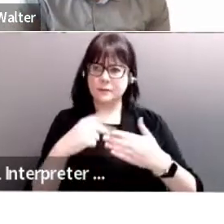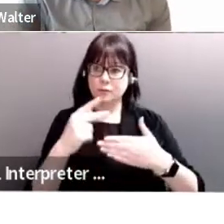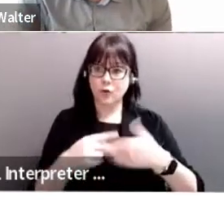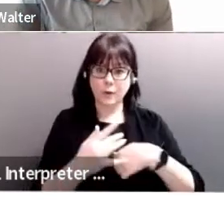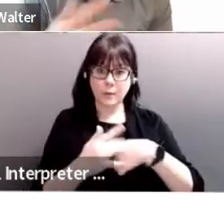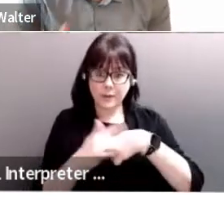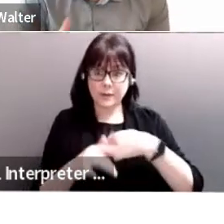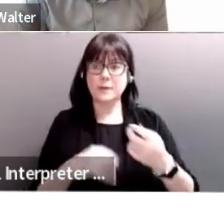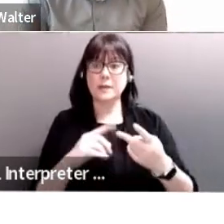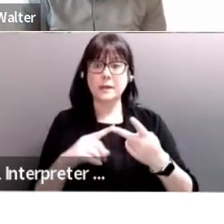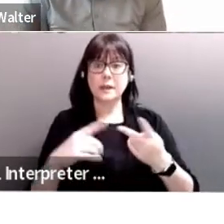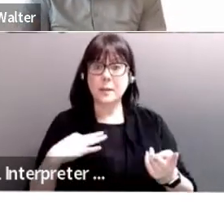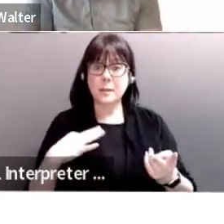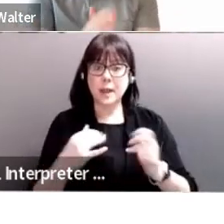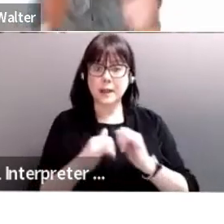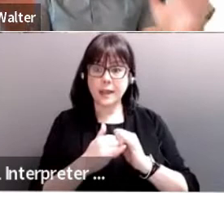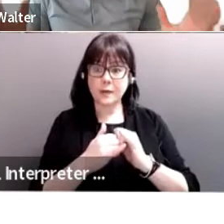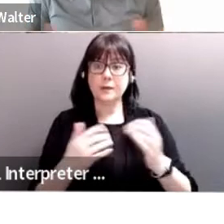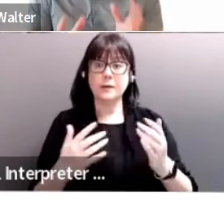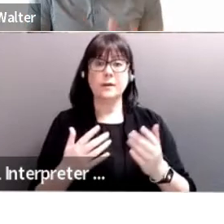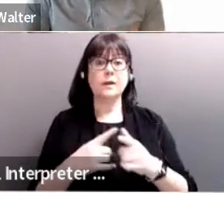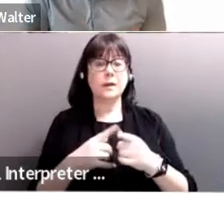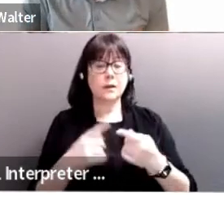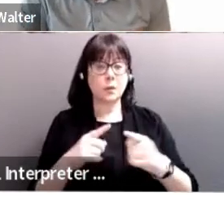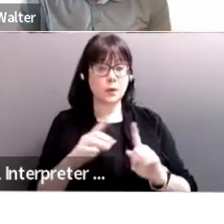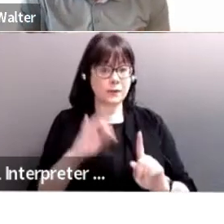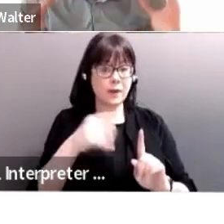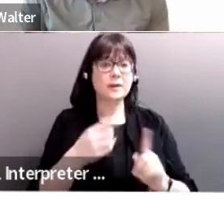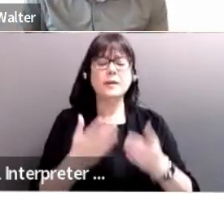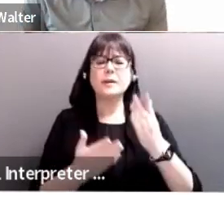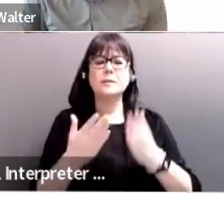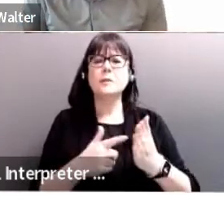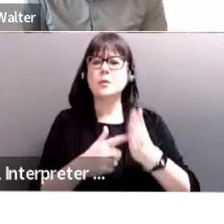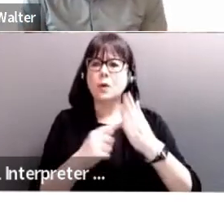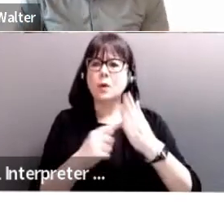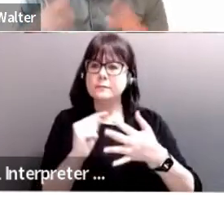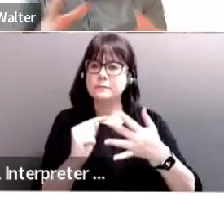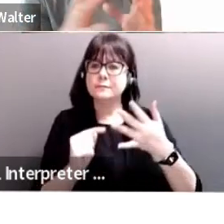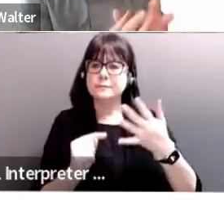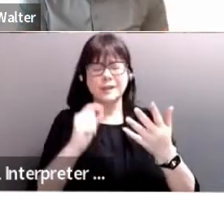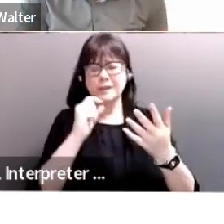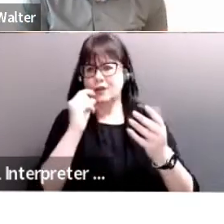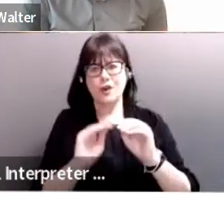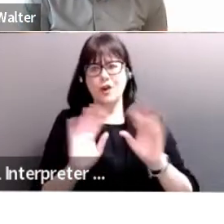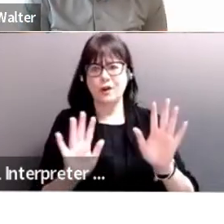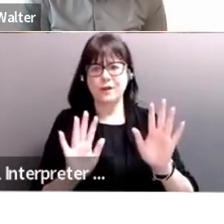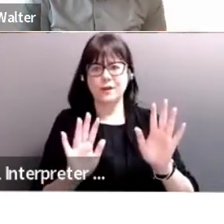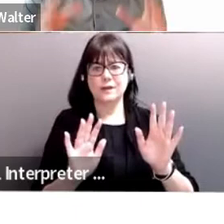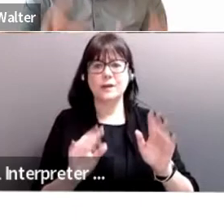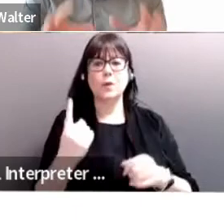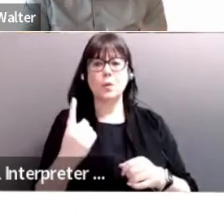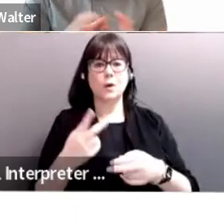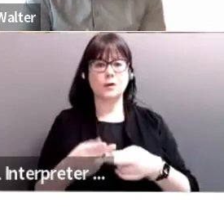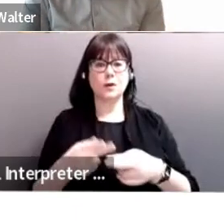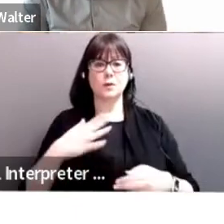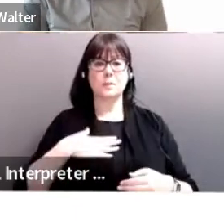the programs, you'll start to figure out that requirements may not always be super obvious, right? There are a ton of programs out there. MyTax is a great example of a program which